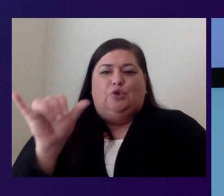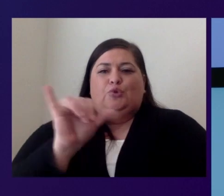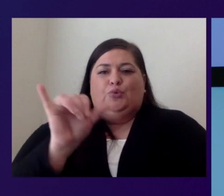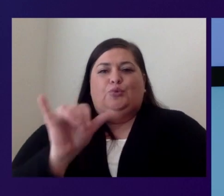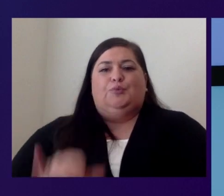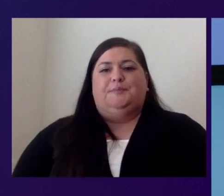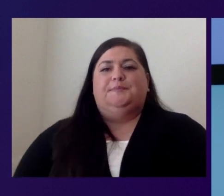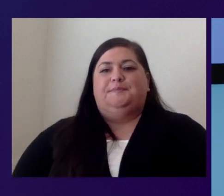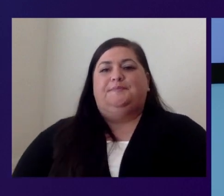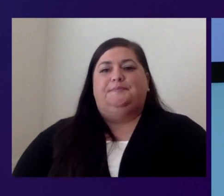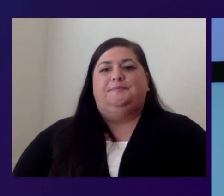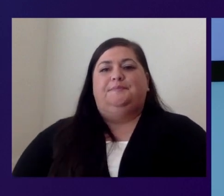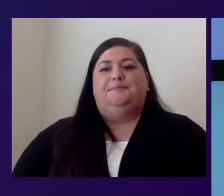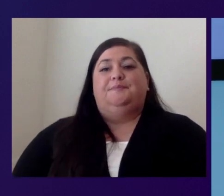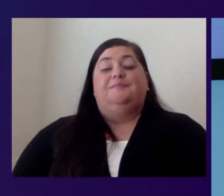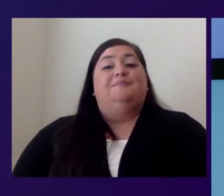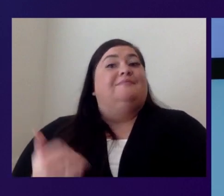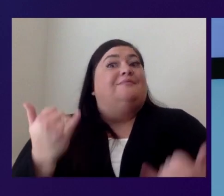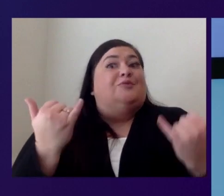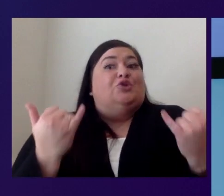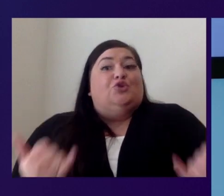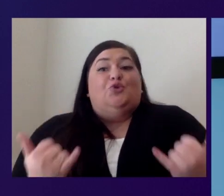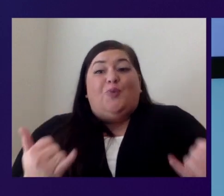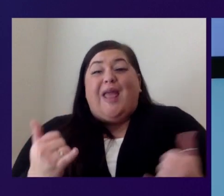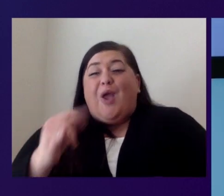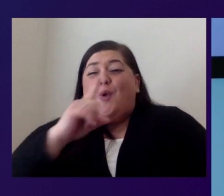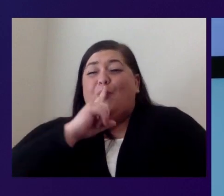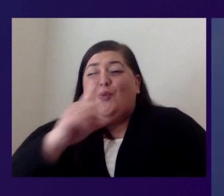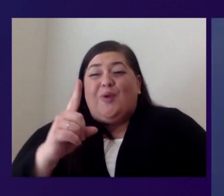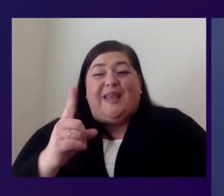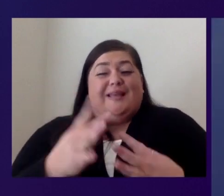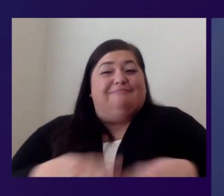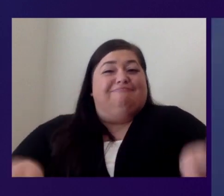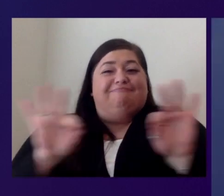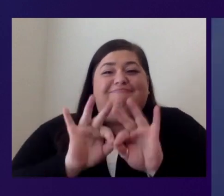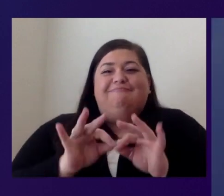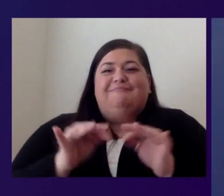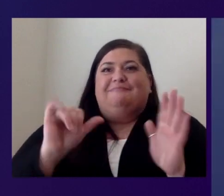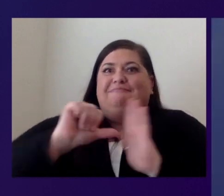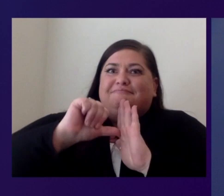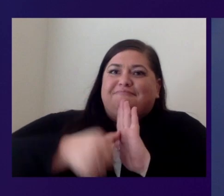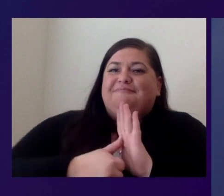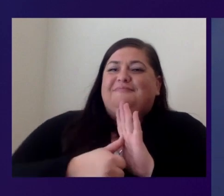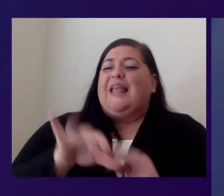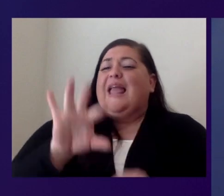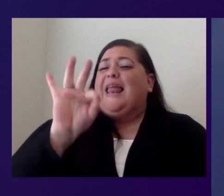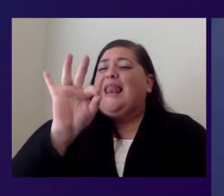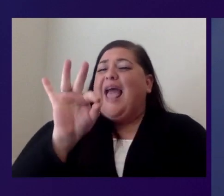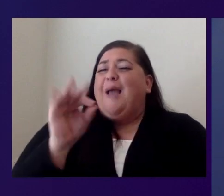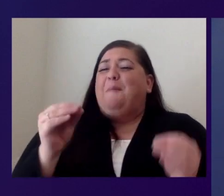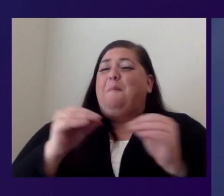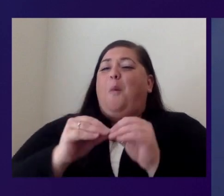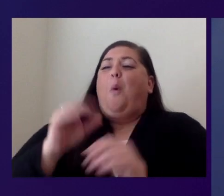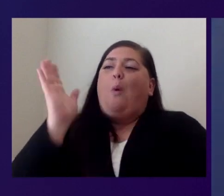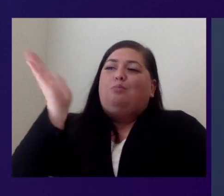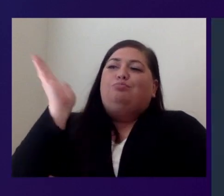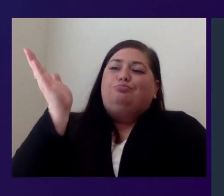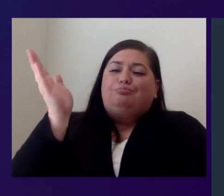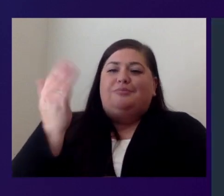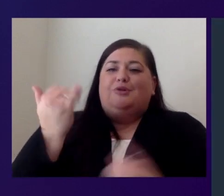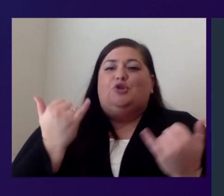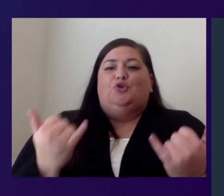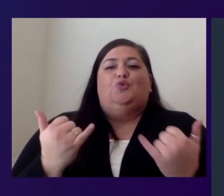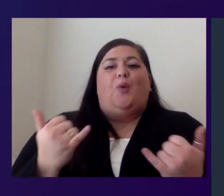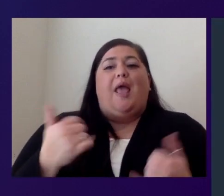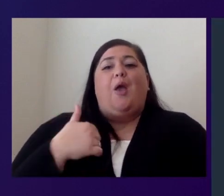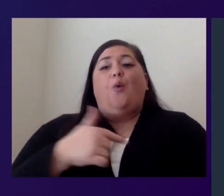All right, today, really, really big day. As I mentioned, 9 more sessions to come throughout the day. We'd love for you to